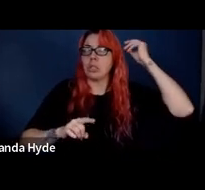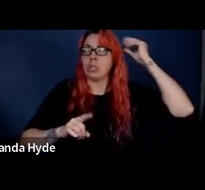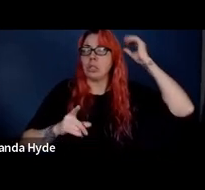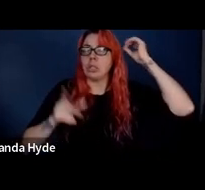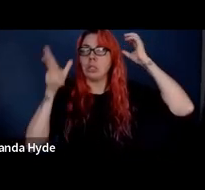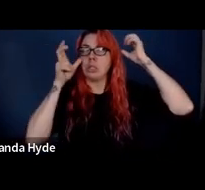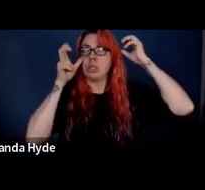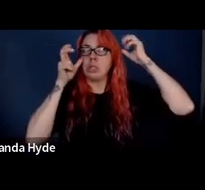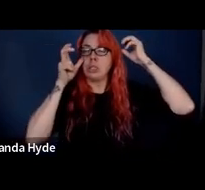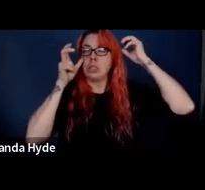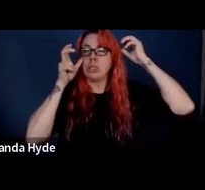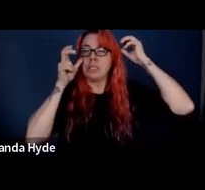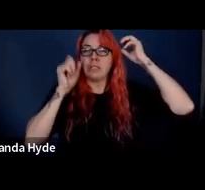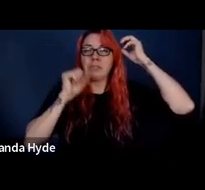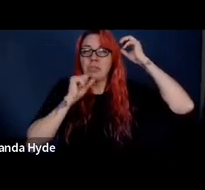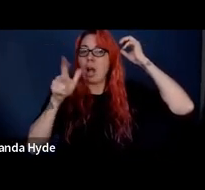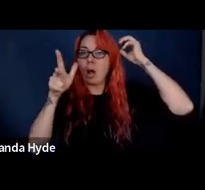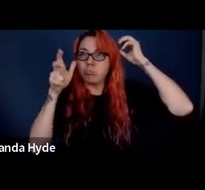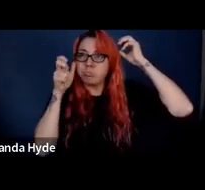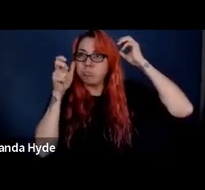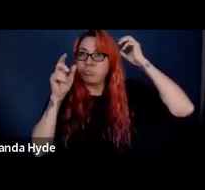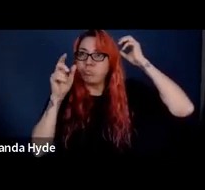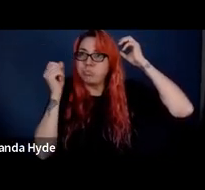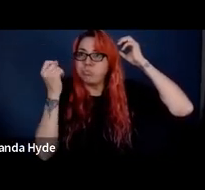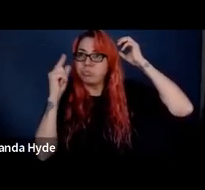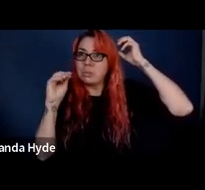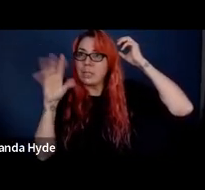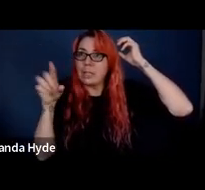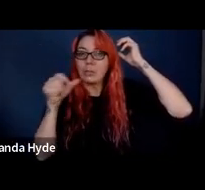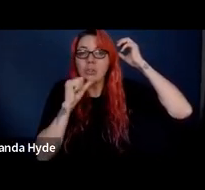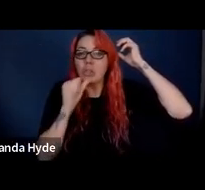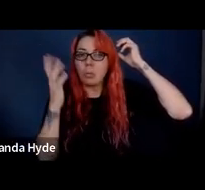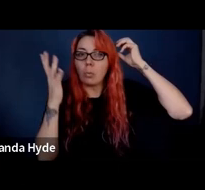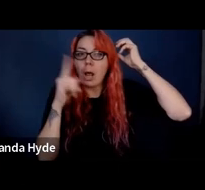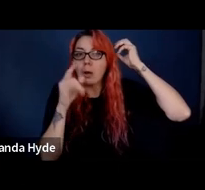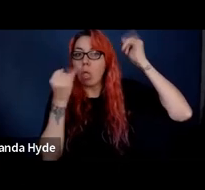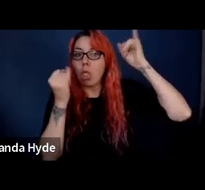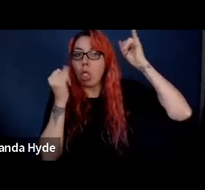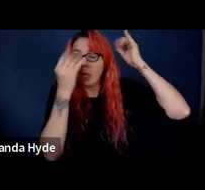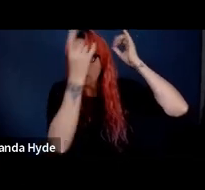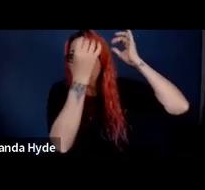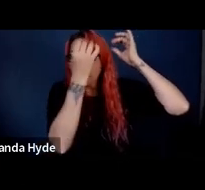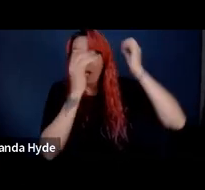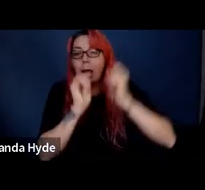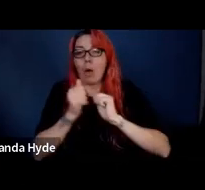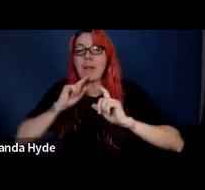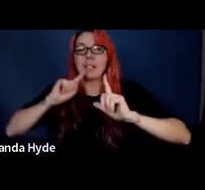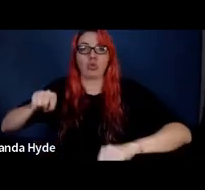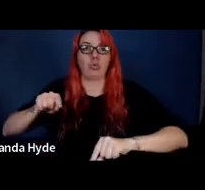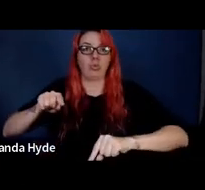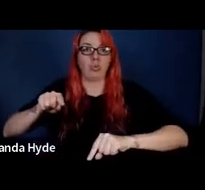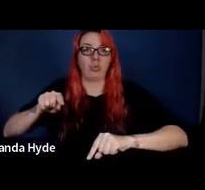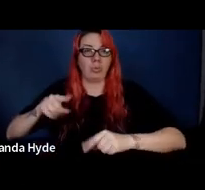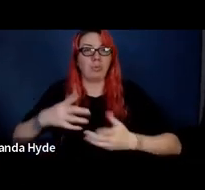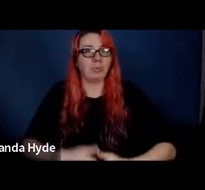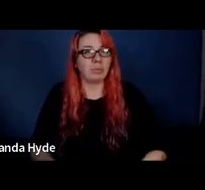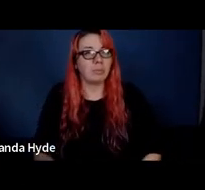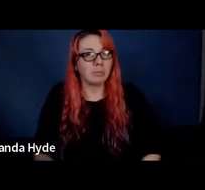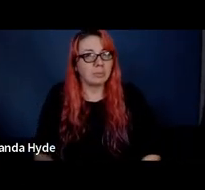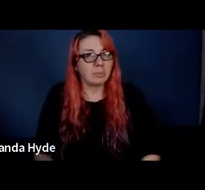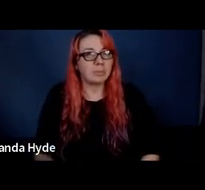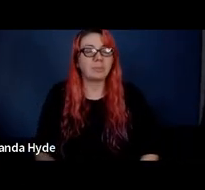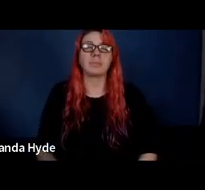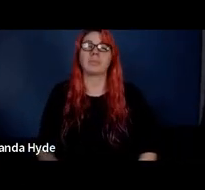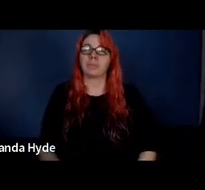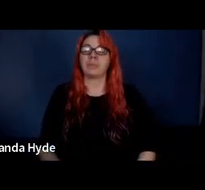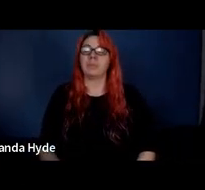an interest or an idea about something, which I know I do and I hold very strongly, and I anticipate that whatever's coming at me might challenge